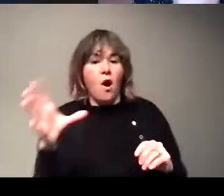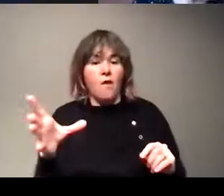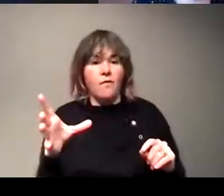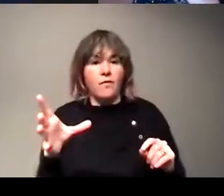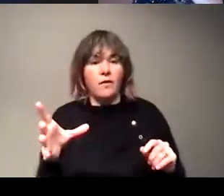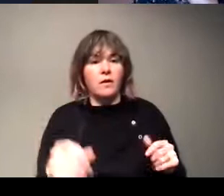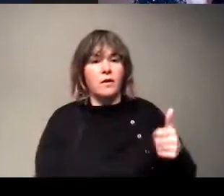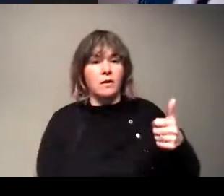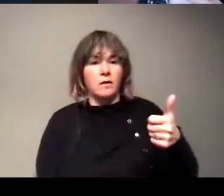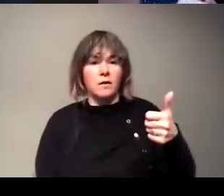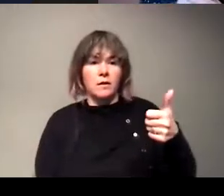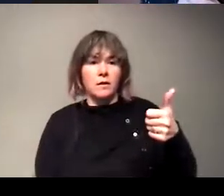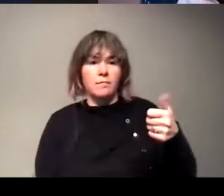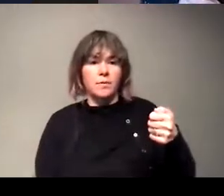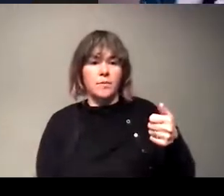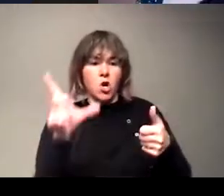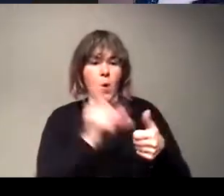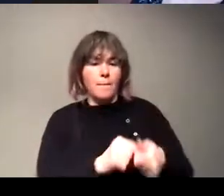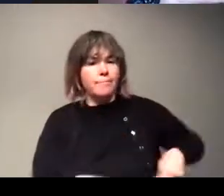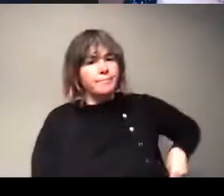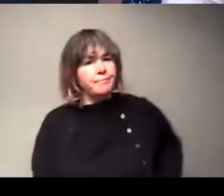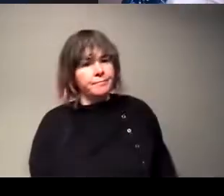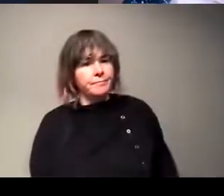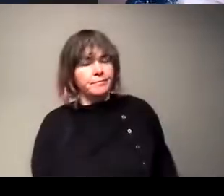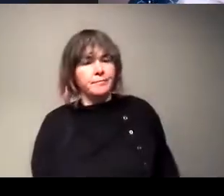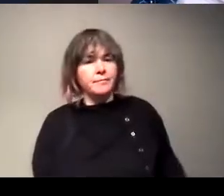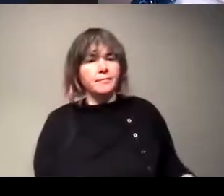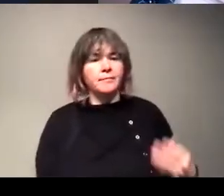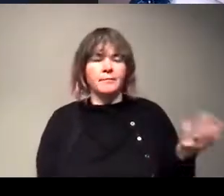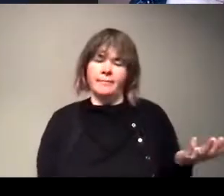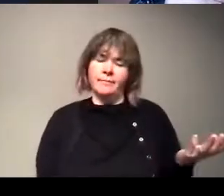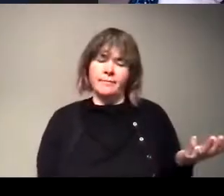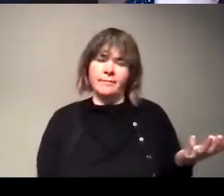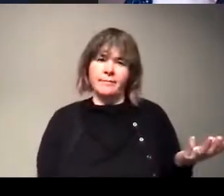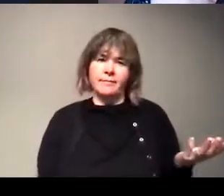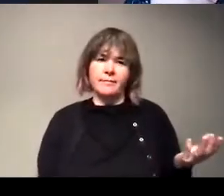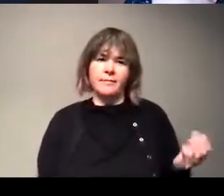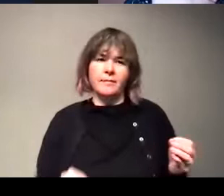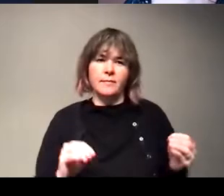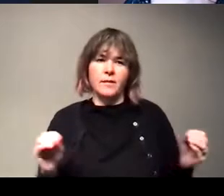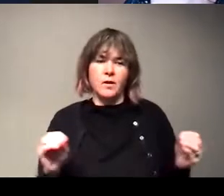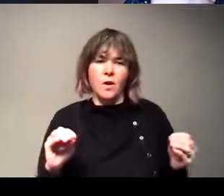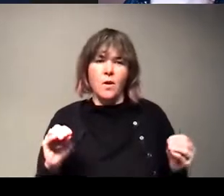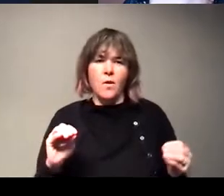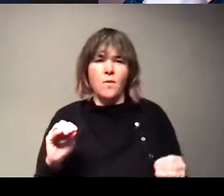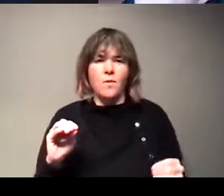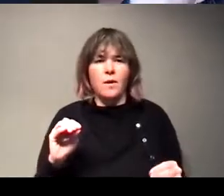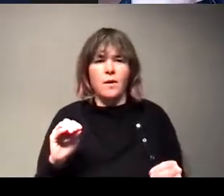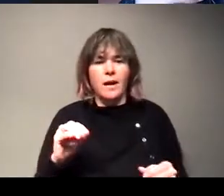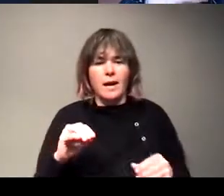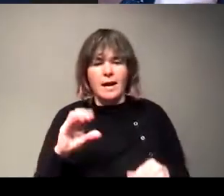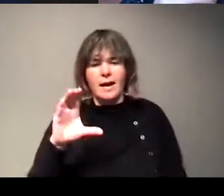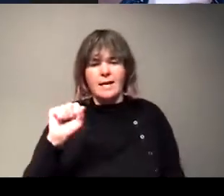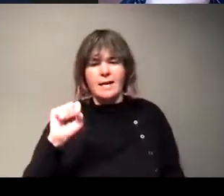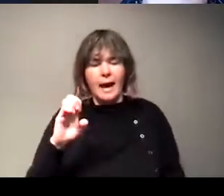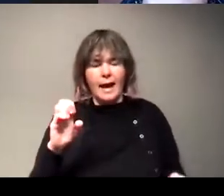you just have this little bit and it can go in your pocket. And there doesn't really seem to be any kind of like an outer casing